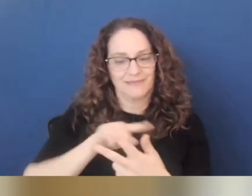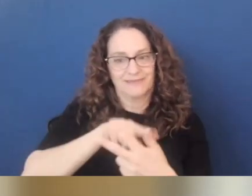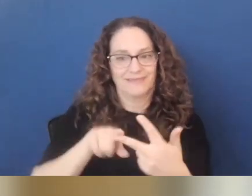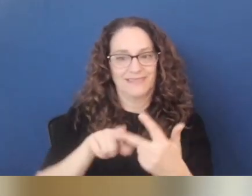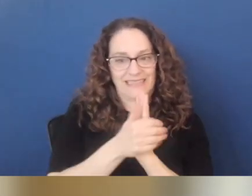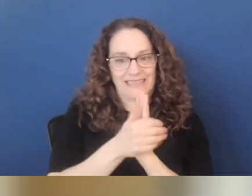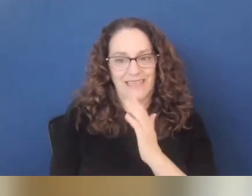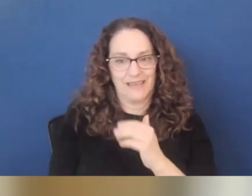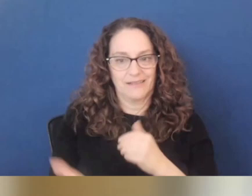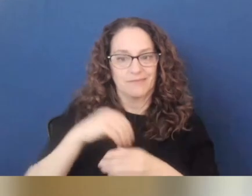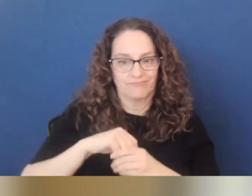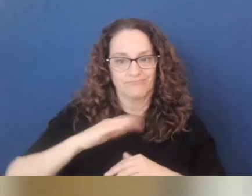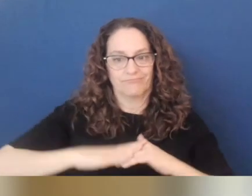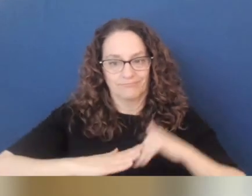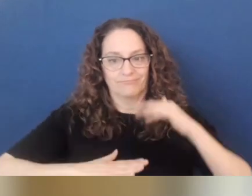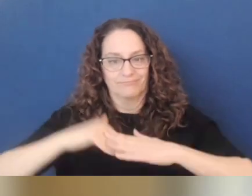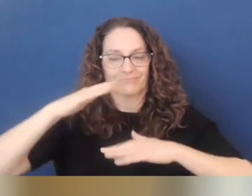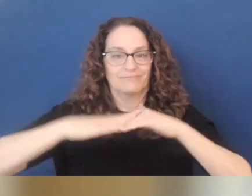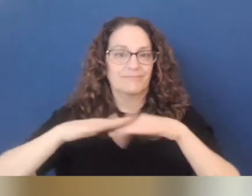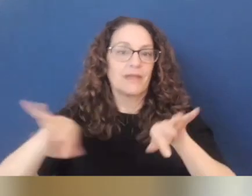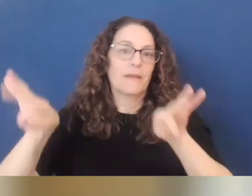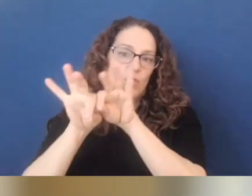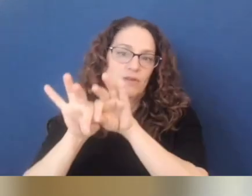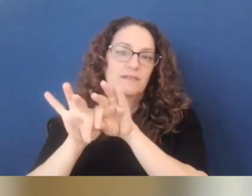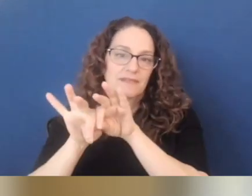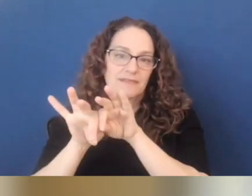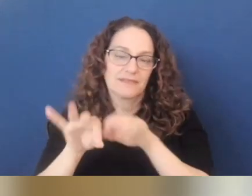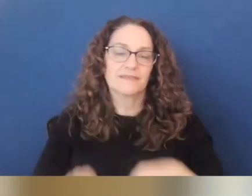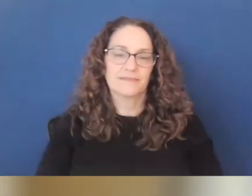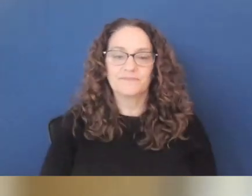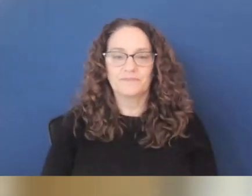interact with a particular way that we conceive of self.